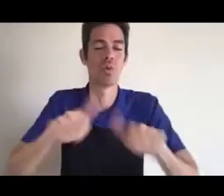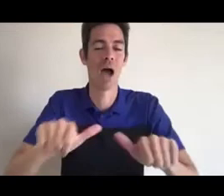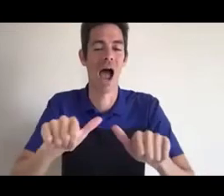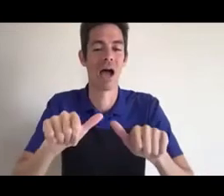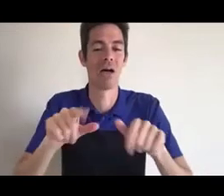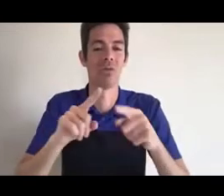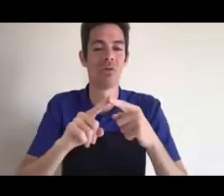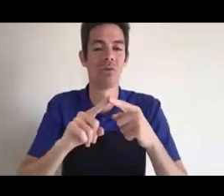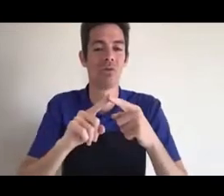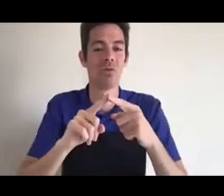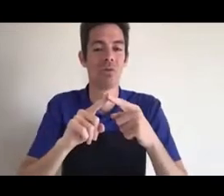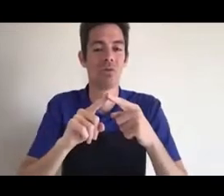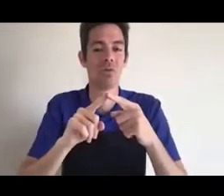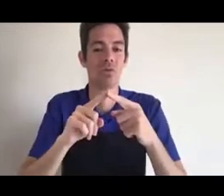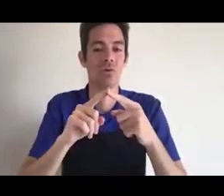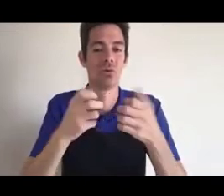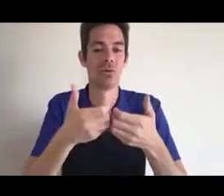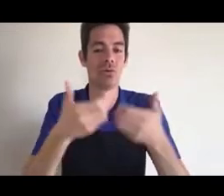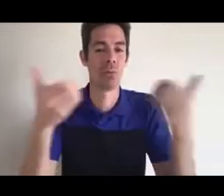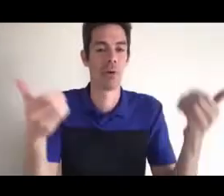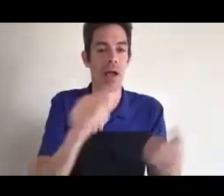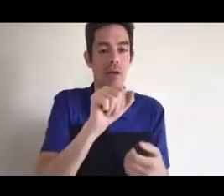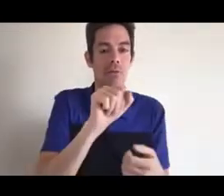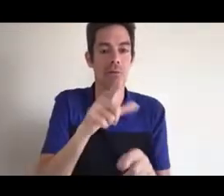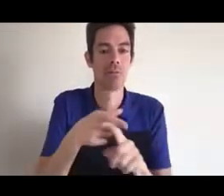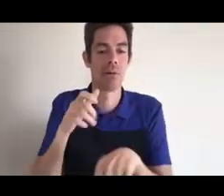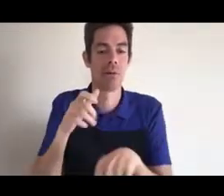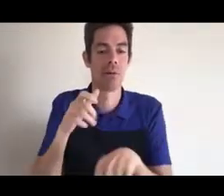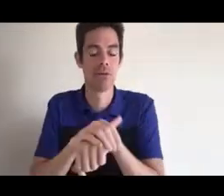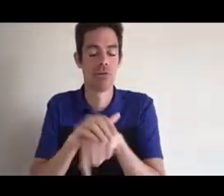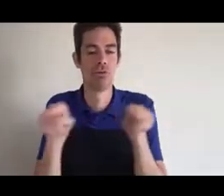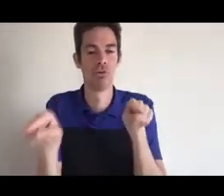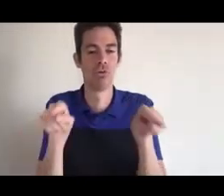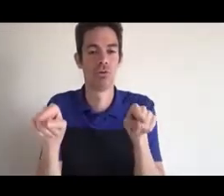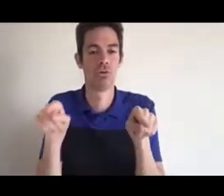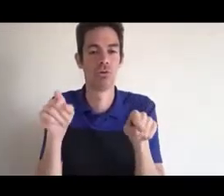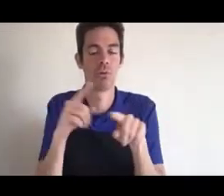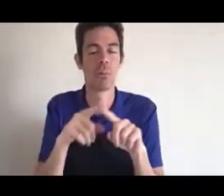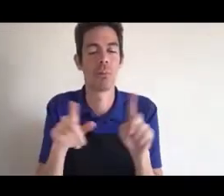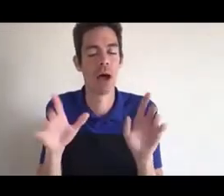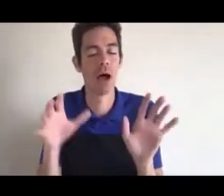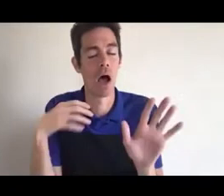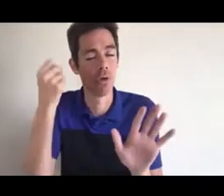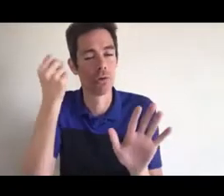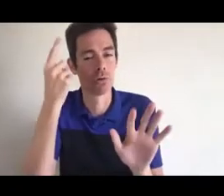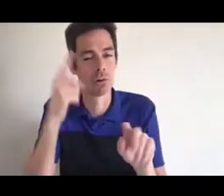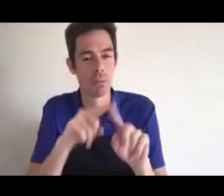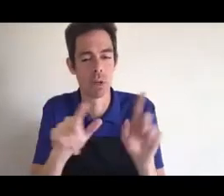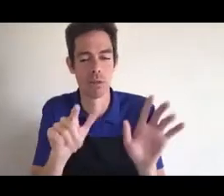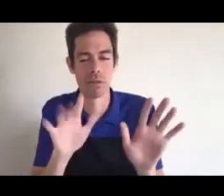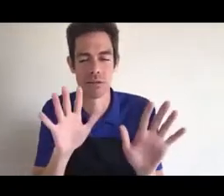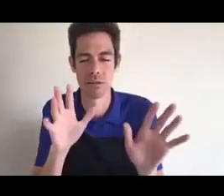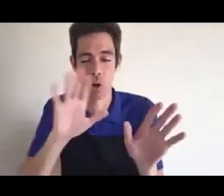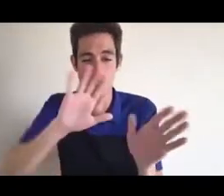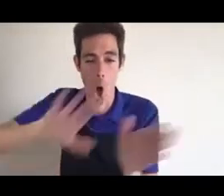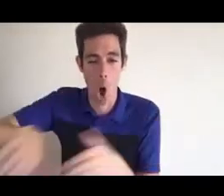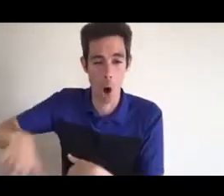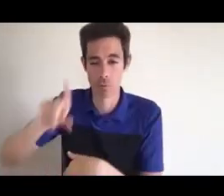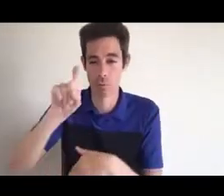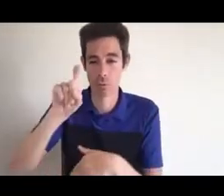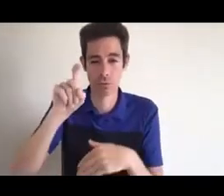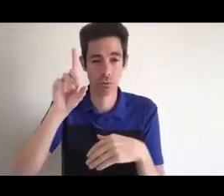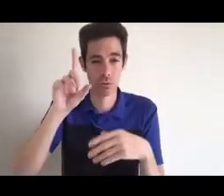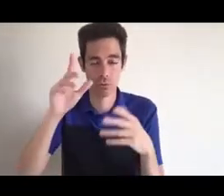taught ASL in the past of just using the facial expressions, they wanted to separate ASL from English. And I understand that,